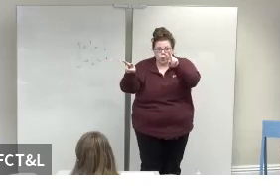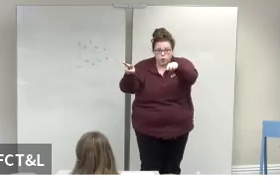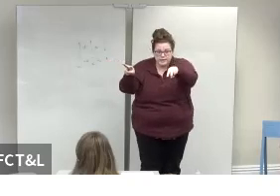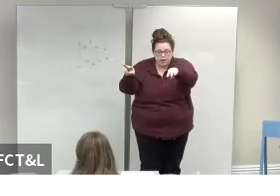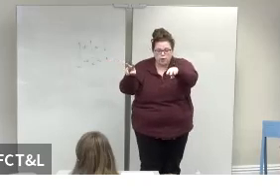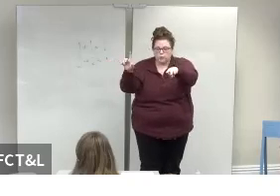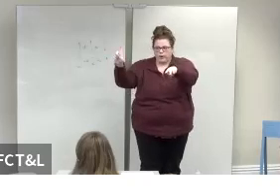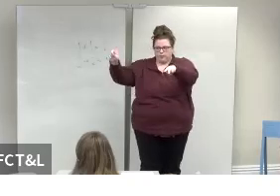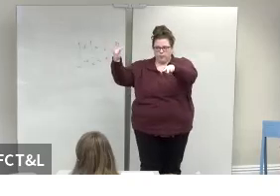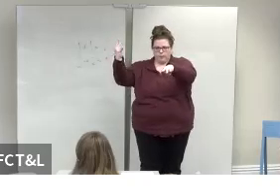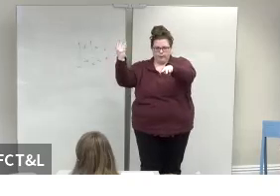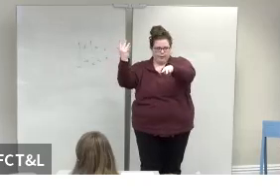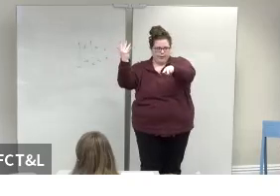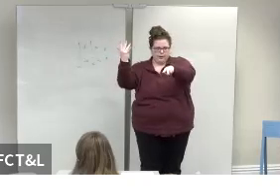So